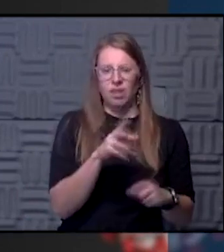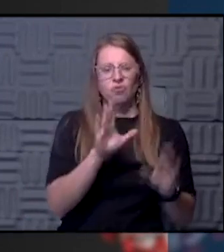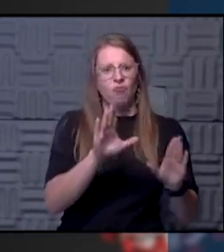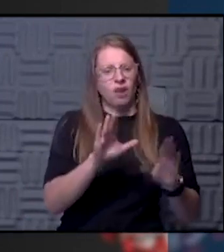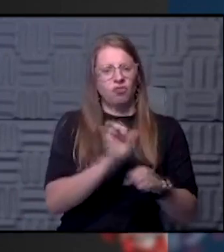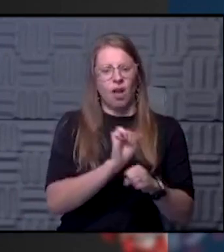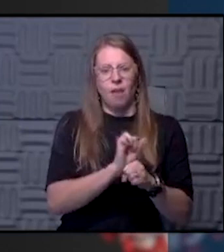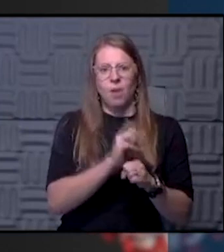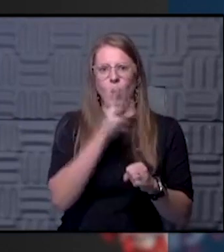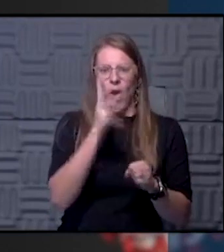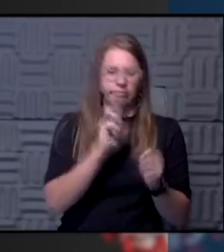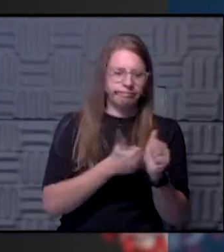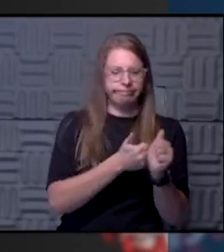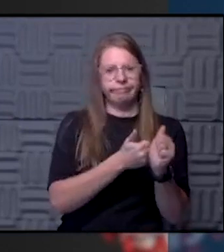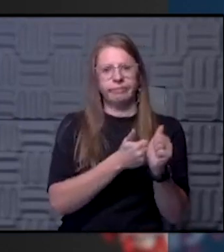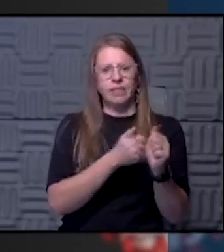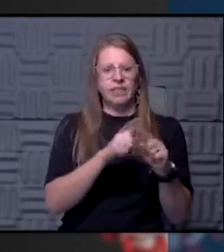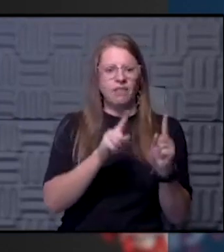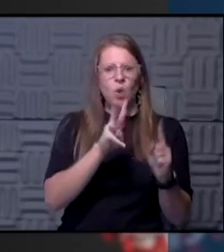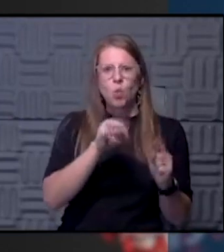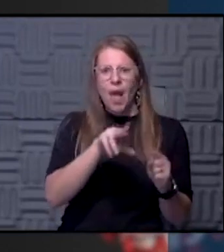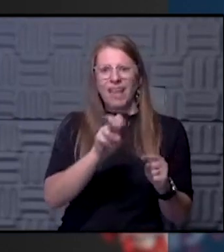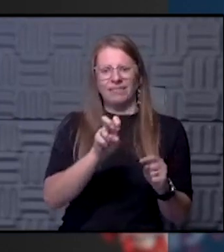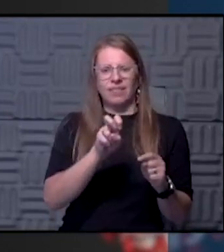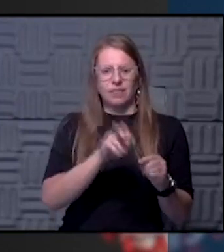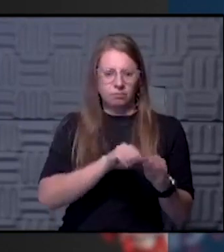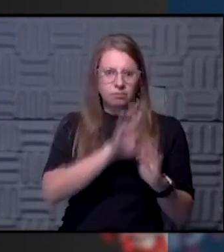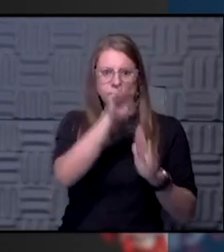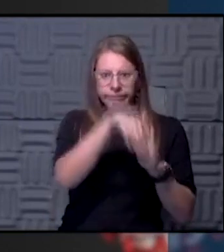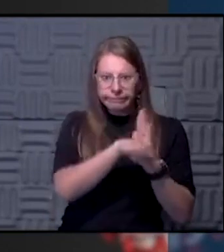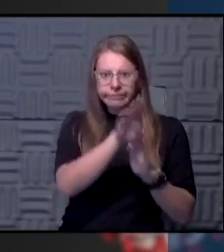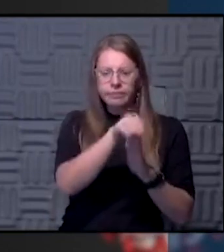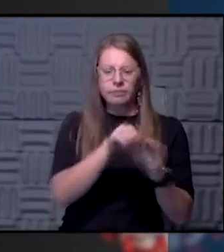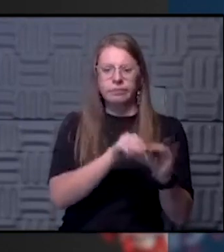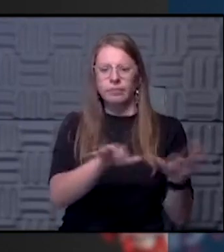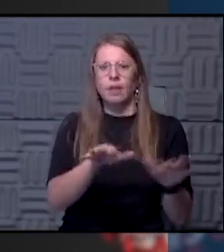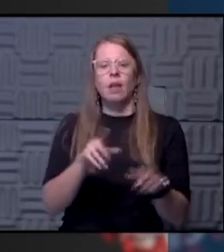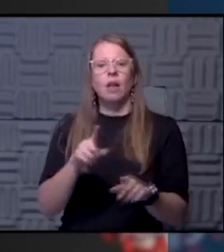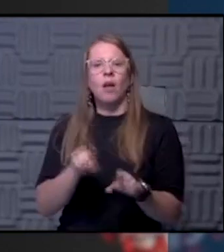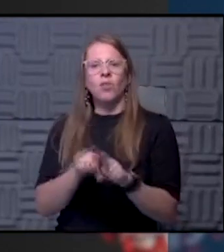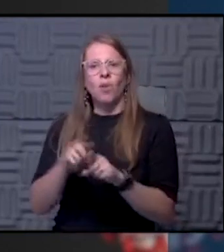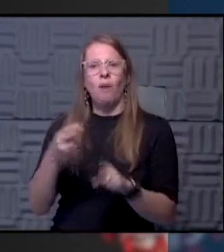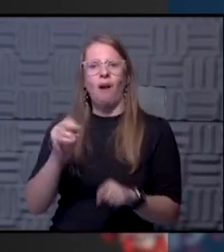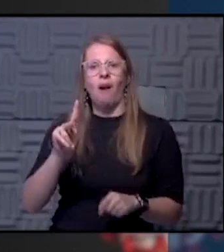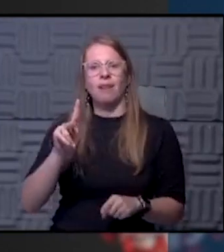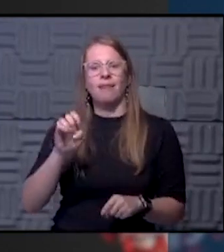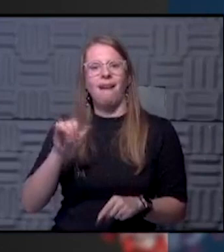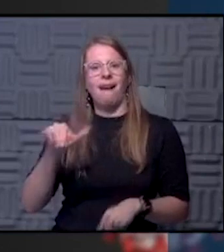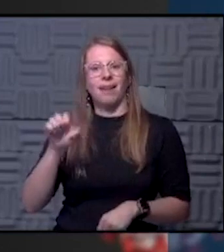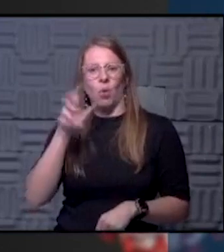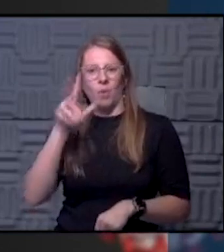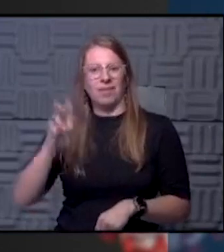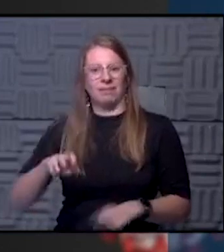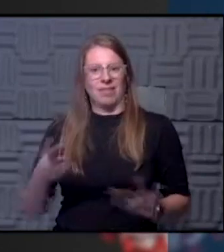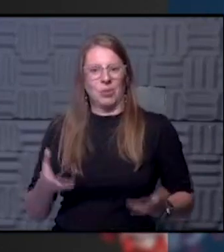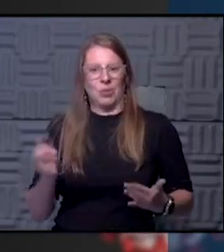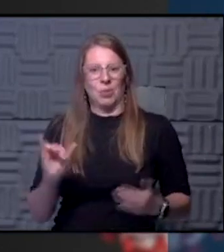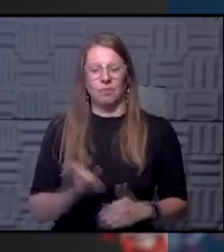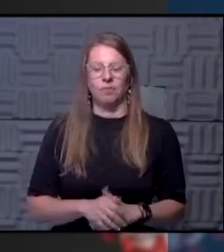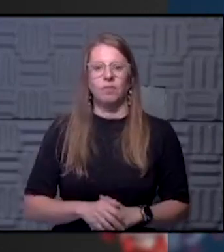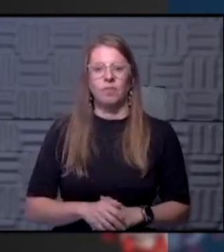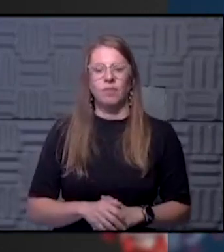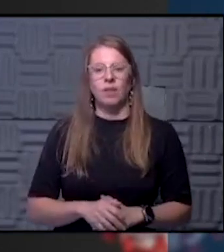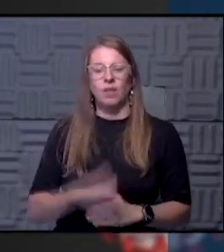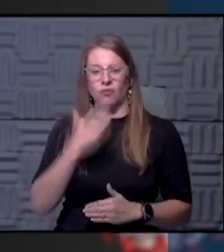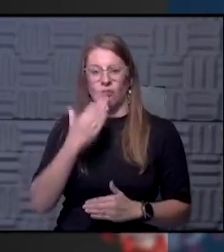different waves of the pandemic and how it's kind of affecting different elements of society. And, of course, Hawkeye will be right here as well. So good to have everybody here.